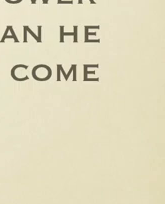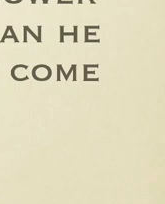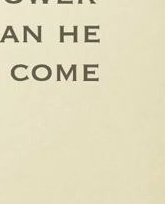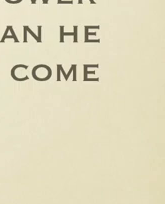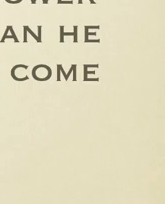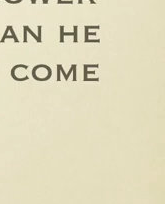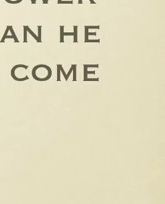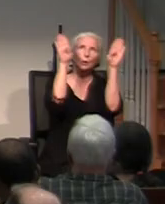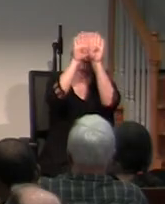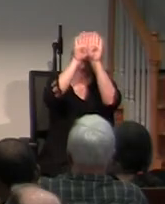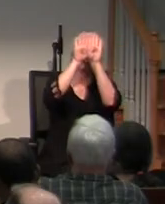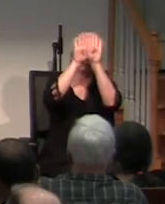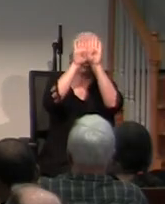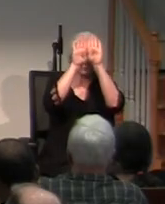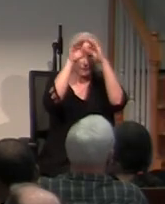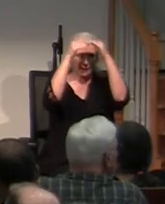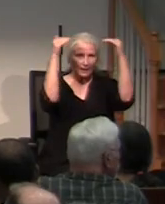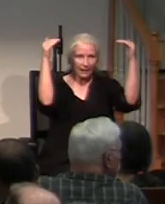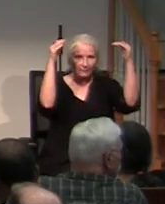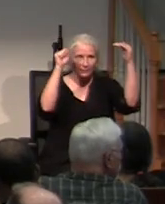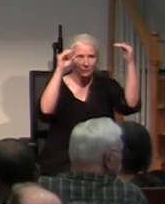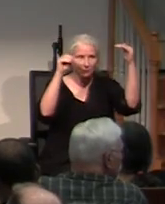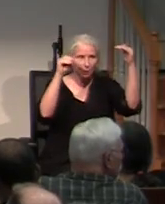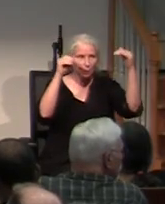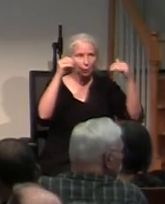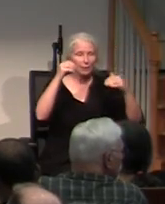earth. Did you get rained on today?